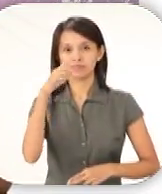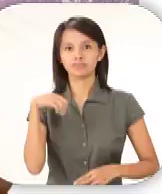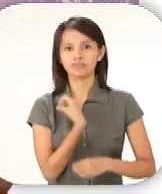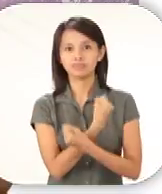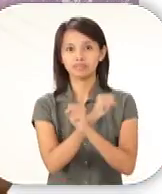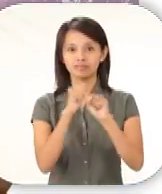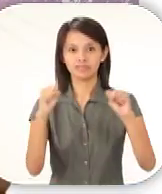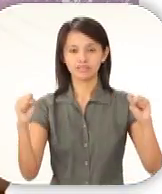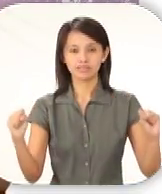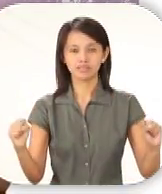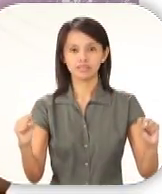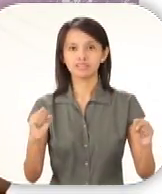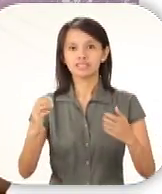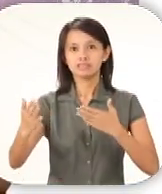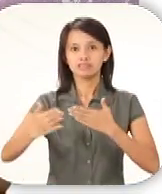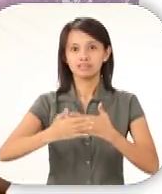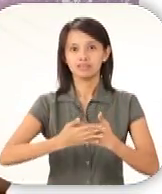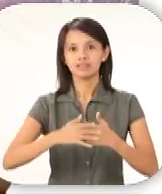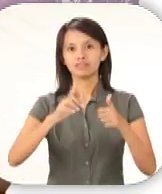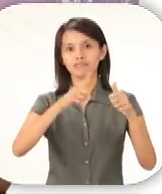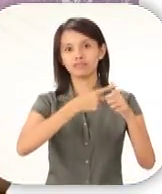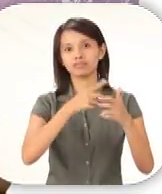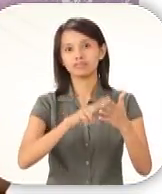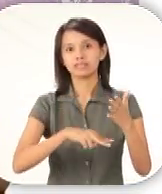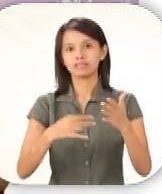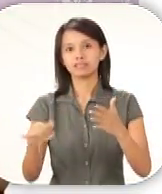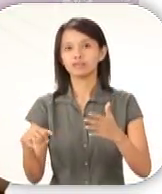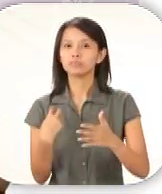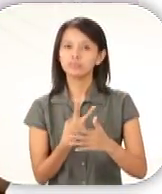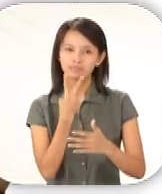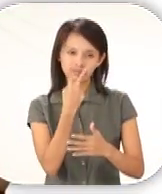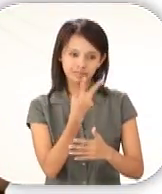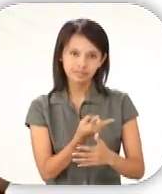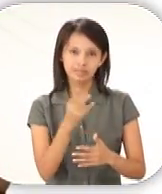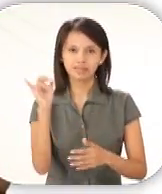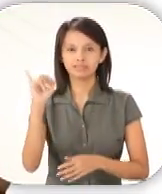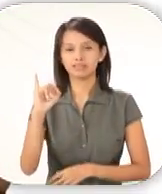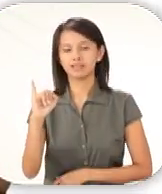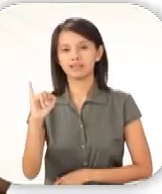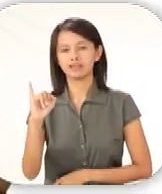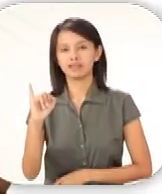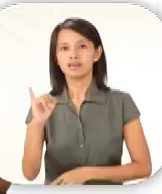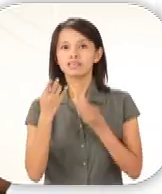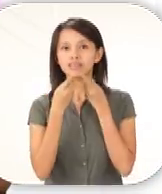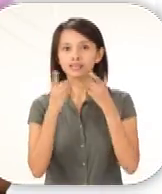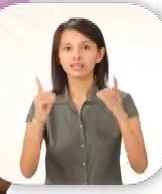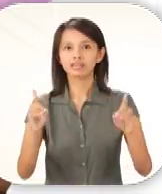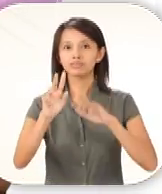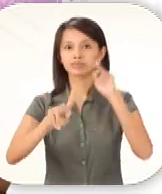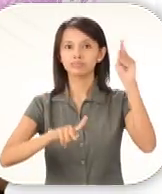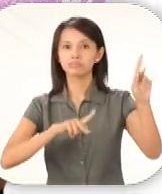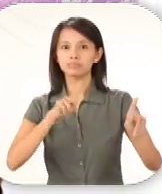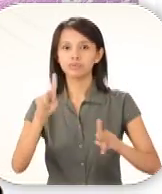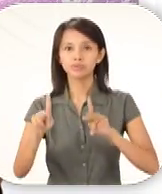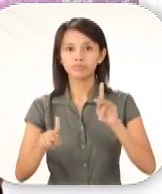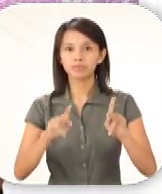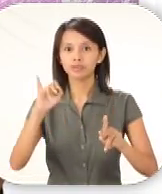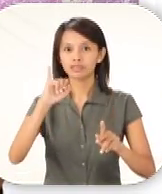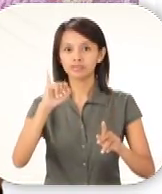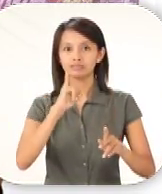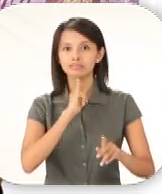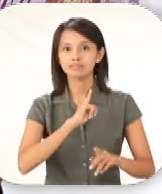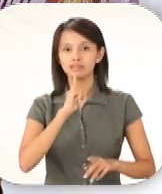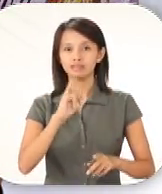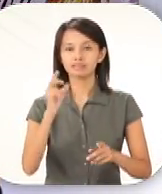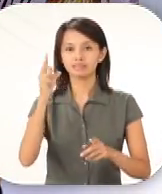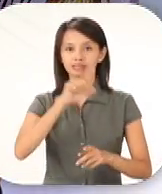rejoicing, because our salvation is near. In the first reading, we see Isaiah declaring to the